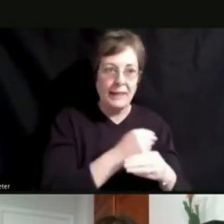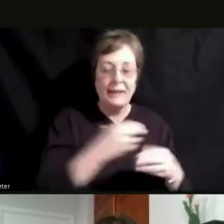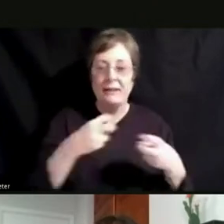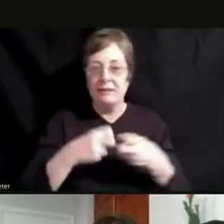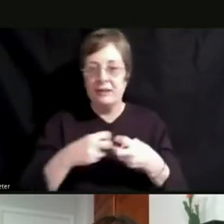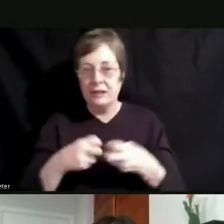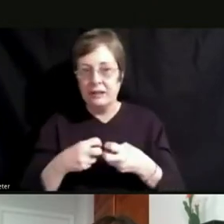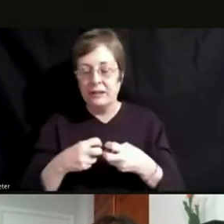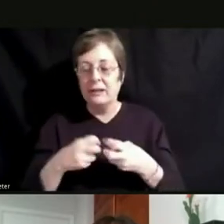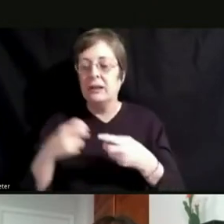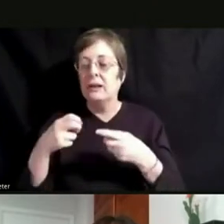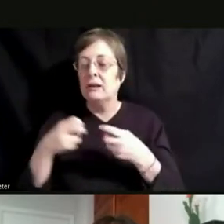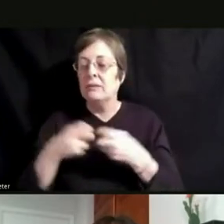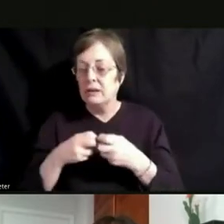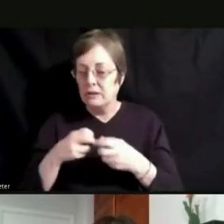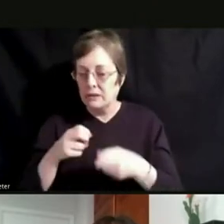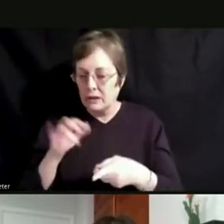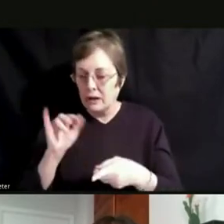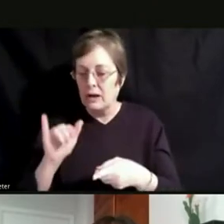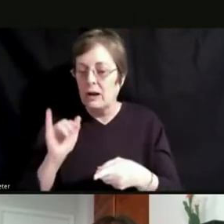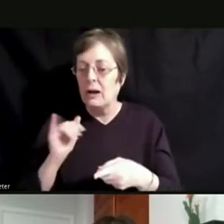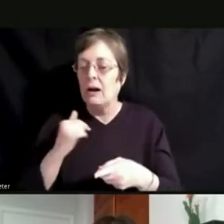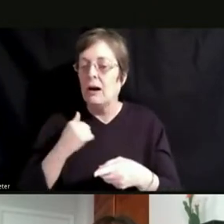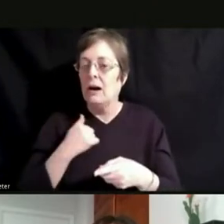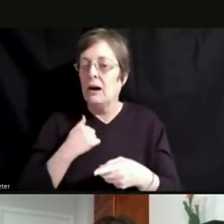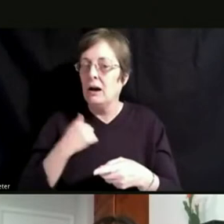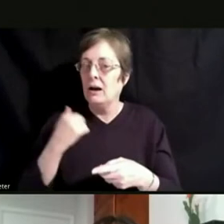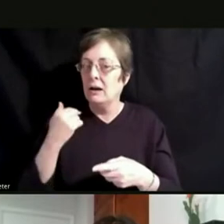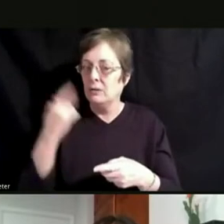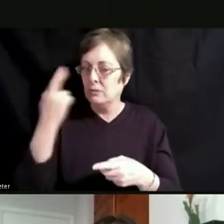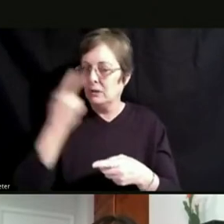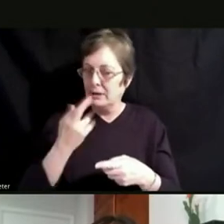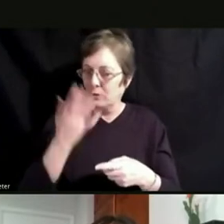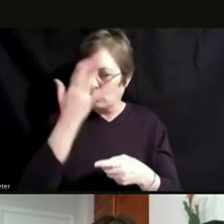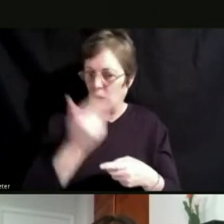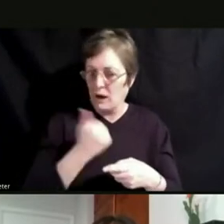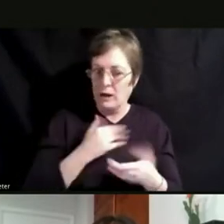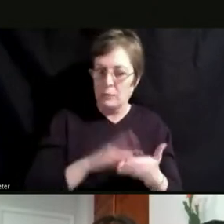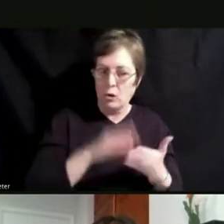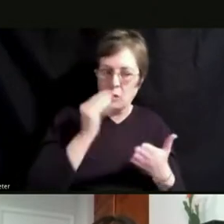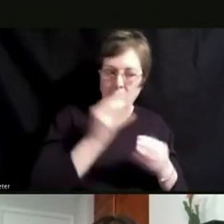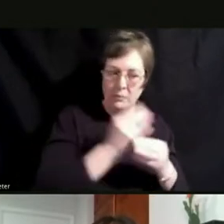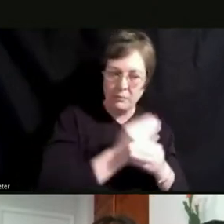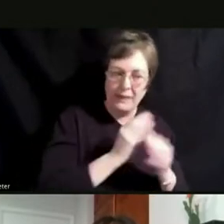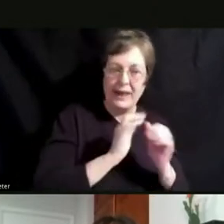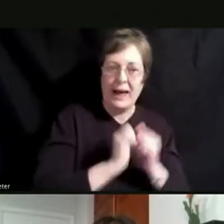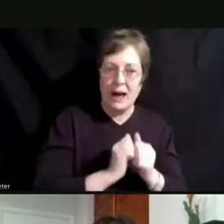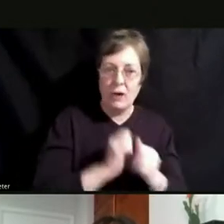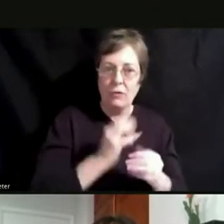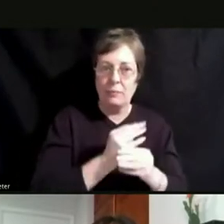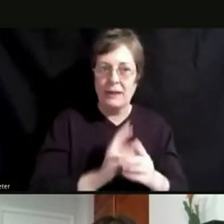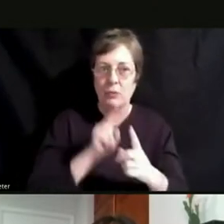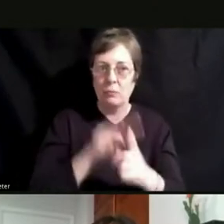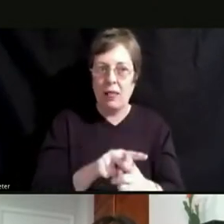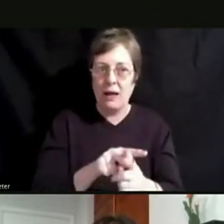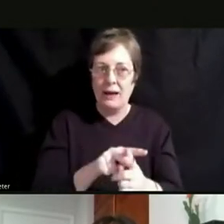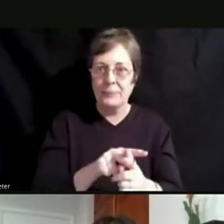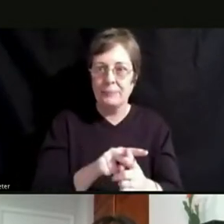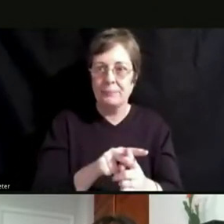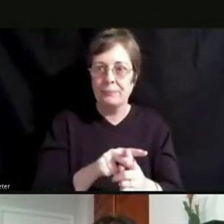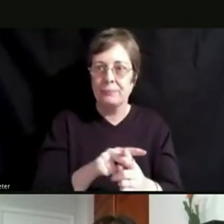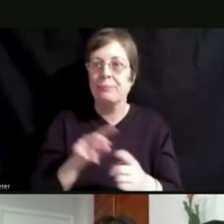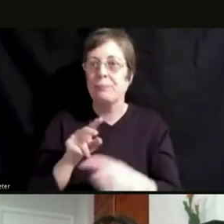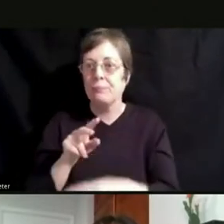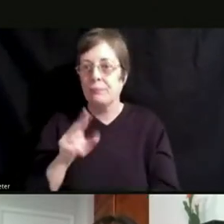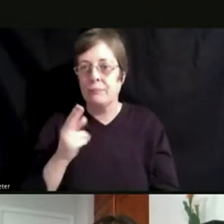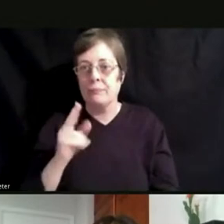times like, oh, this is why I'm learning the math and where I can actually apply it. So I loved physics,